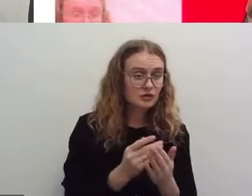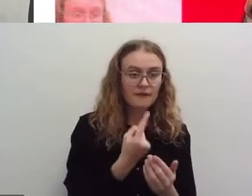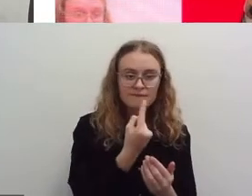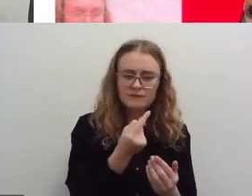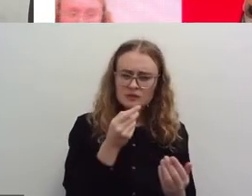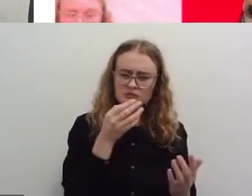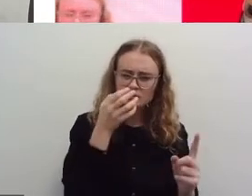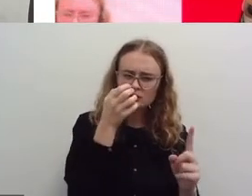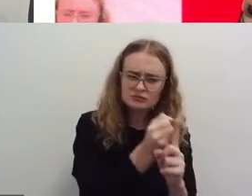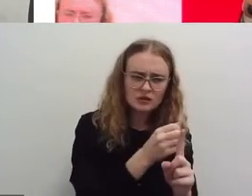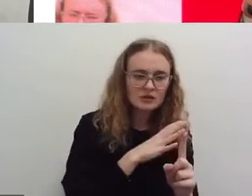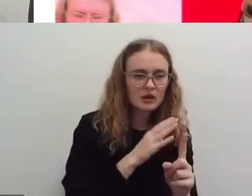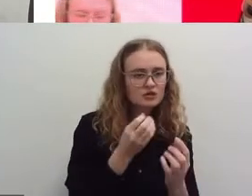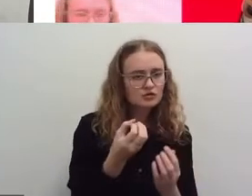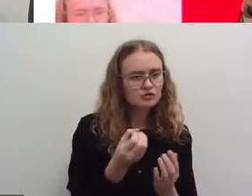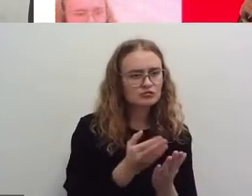to begin, if possible.